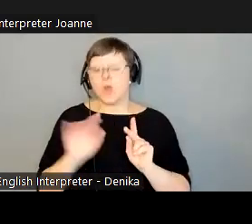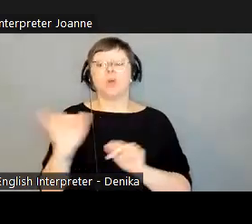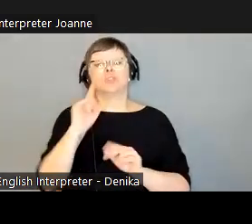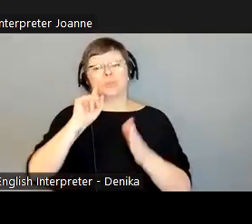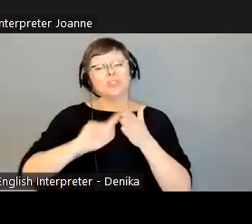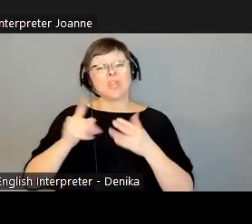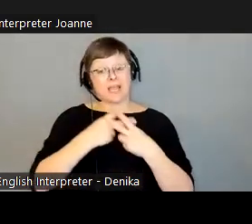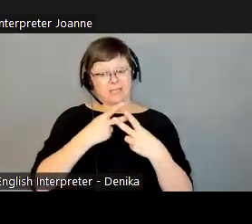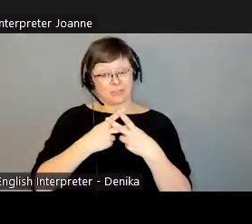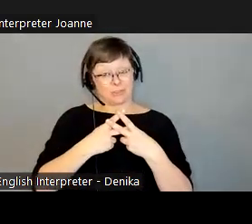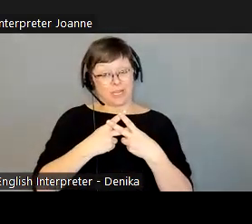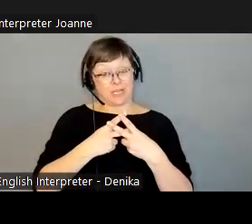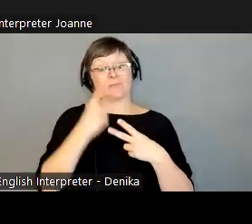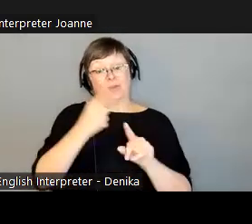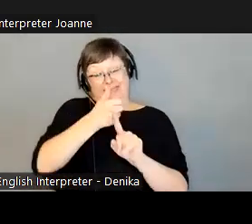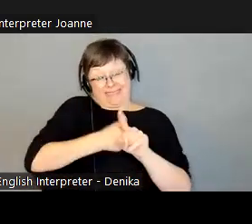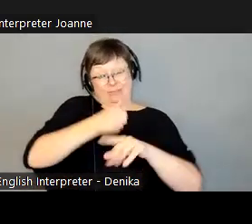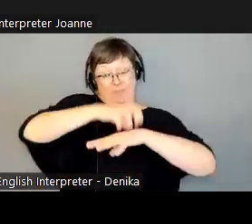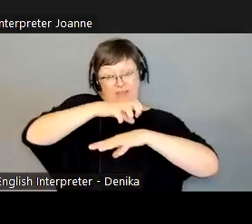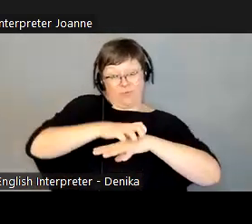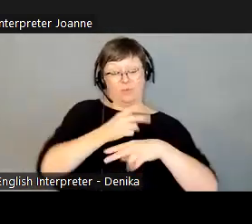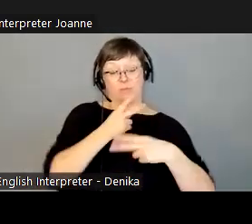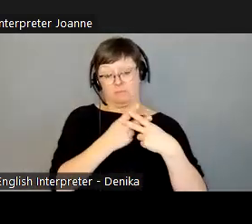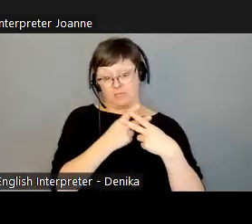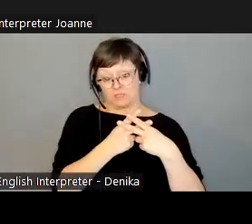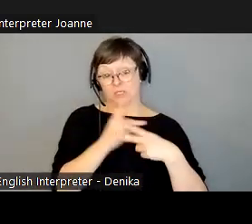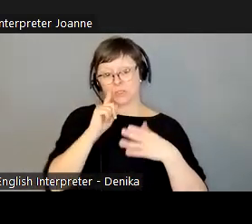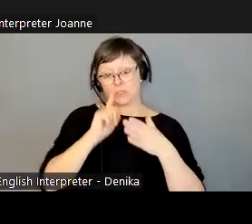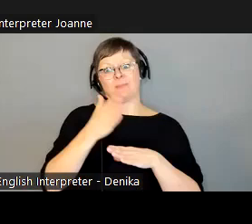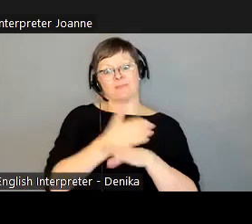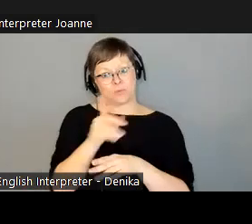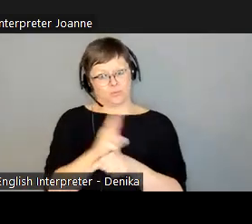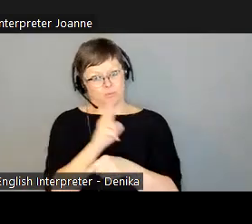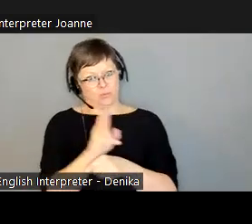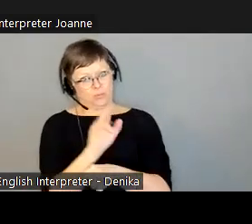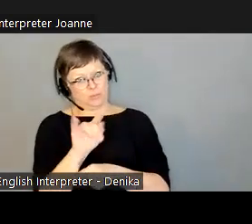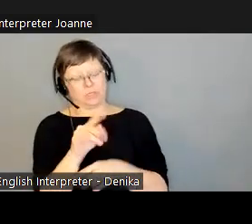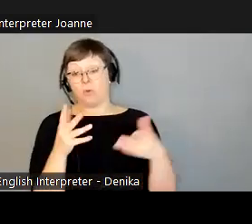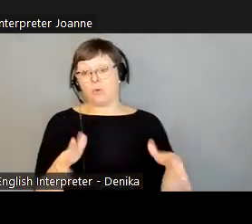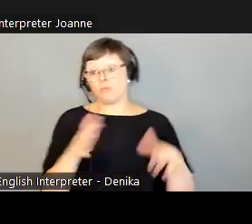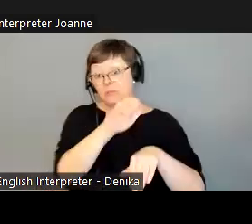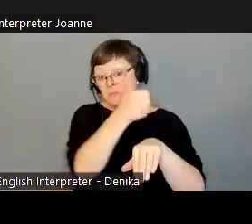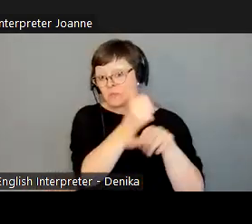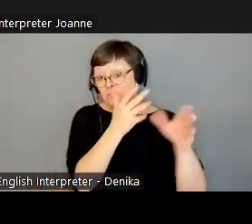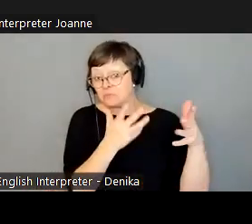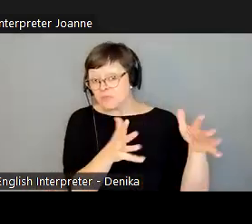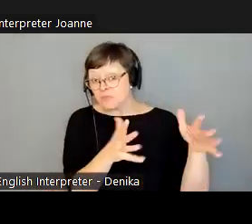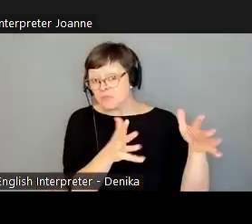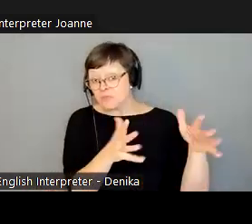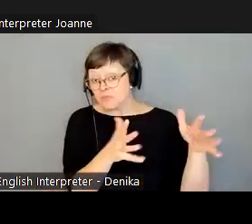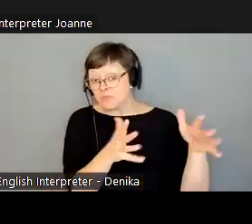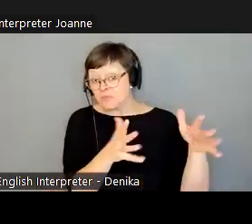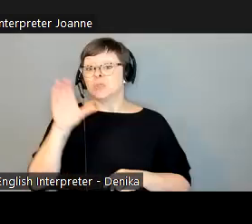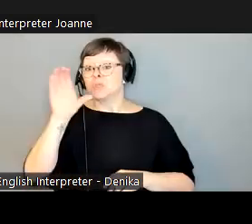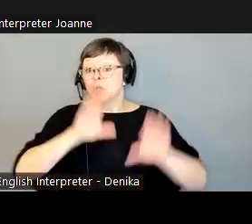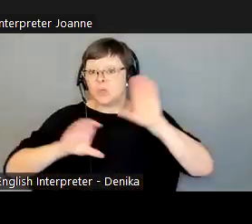you would like to use on each platform before you use it. So is it already there? what comes up when it's searched. So